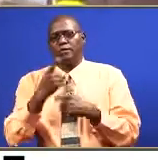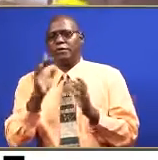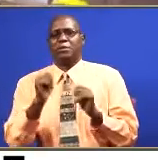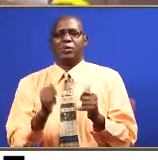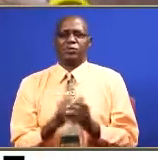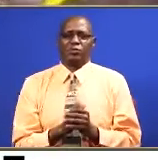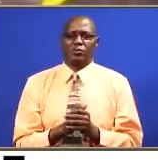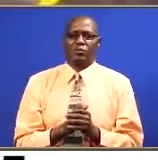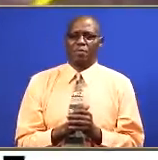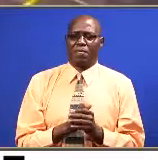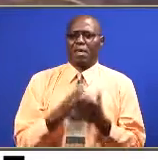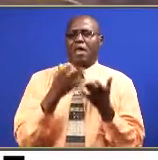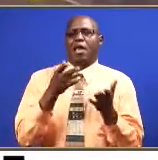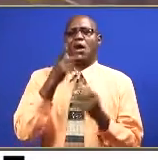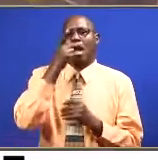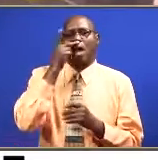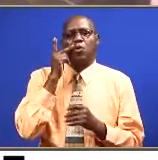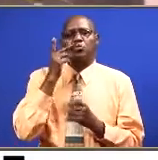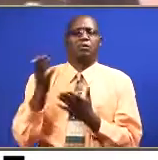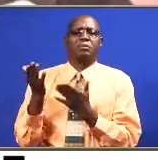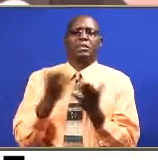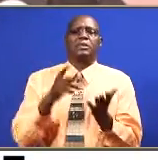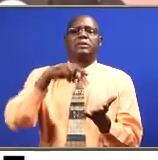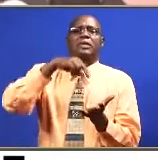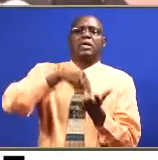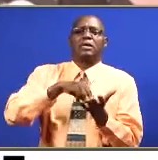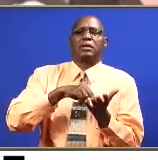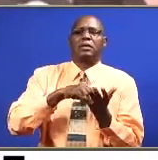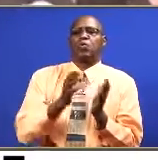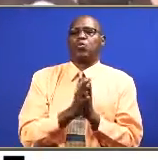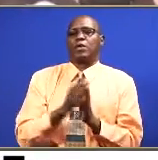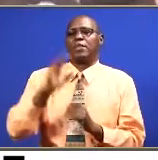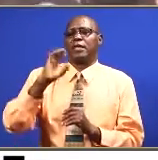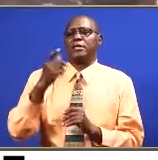wanapeleka Kalonzo kusimama kwa line na Sabina Chege kufanyishwa